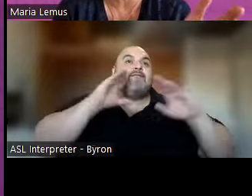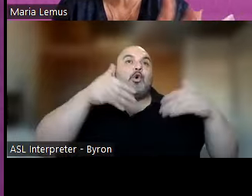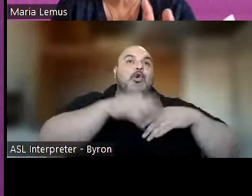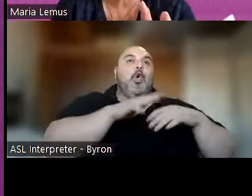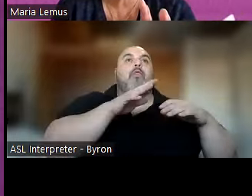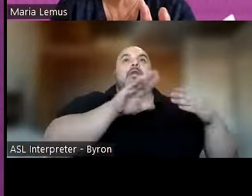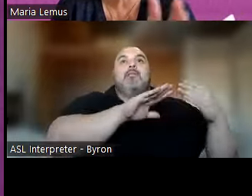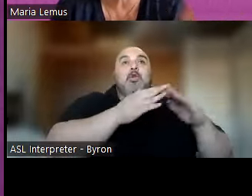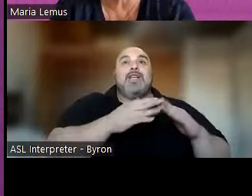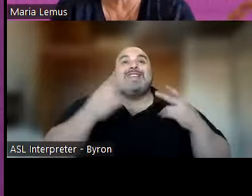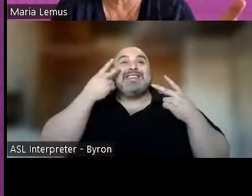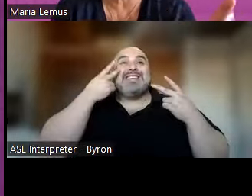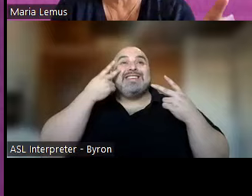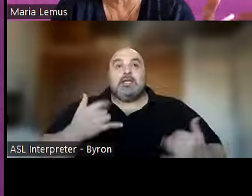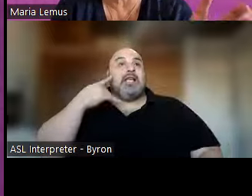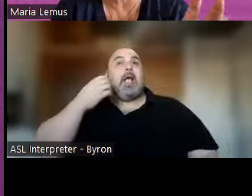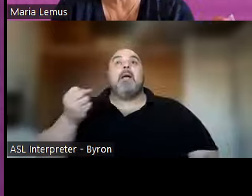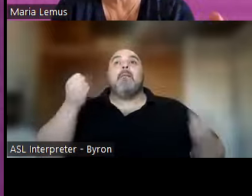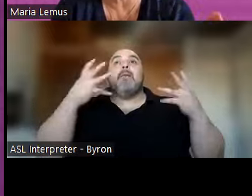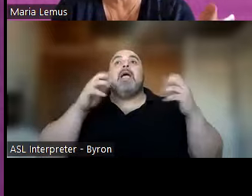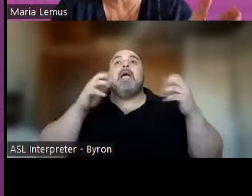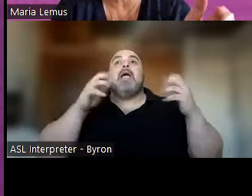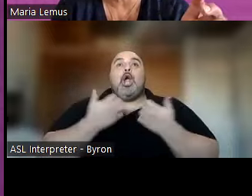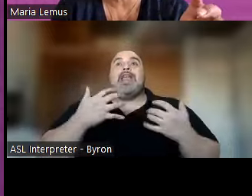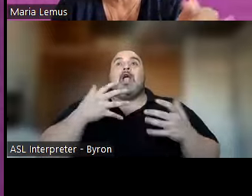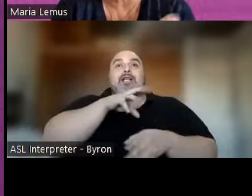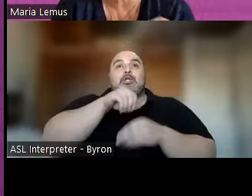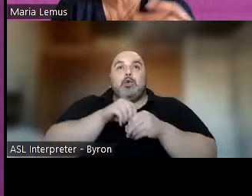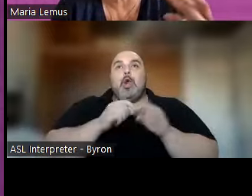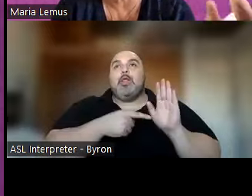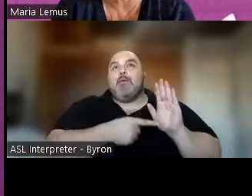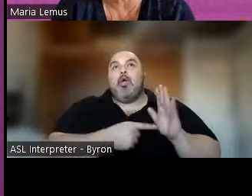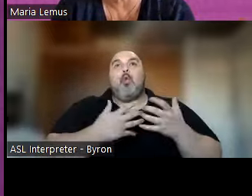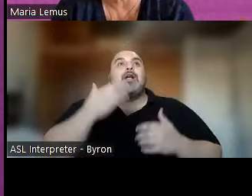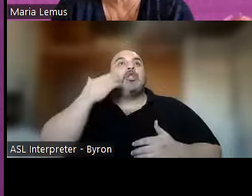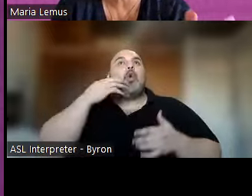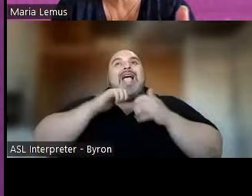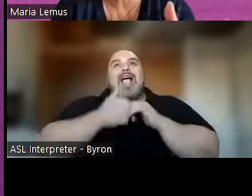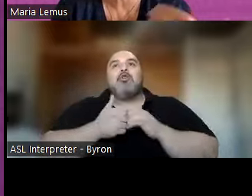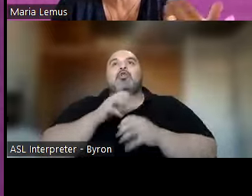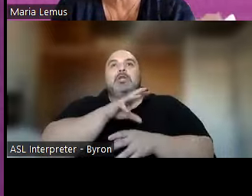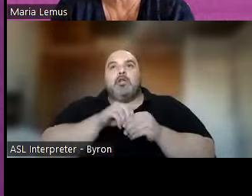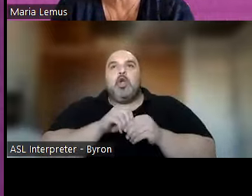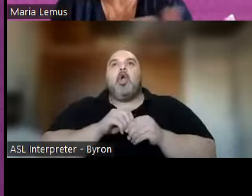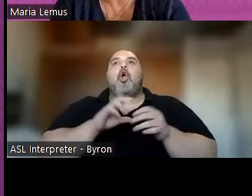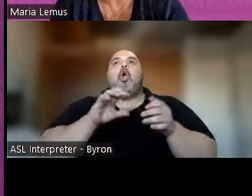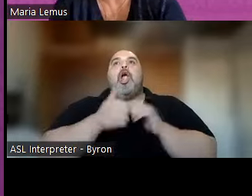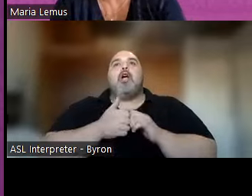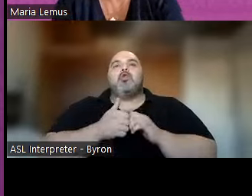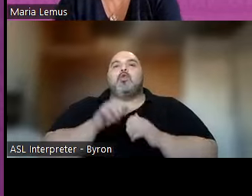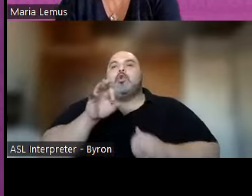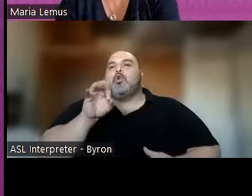California is many agencies that are now integrating the model or want to know how to integrate it or how to formalize